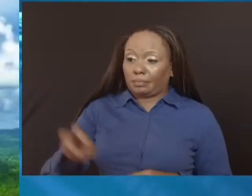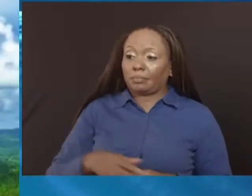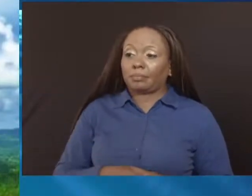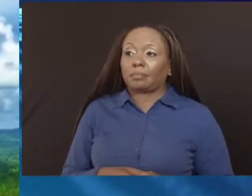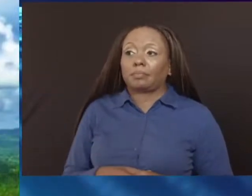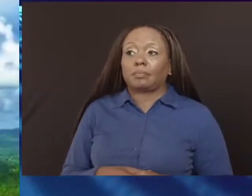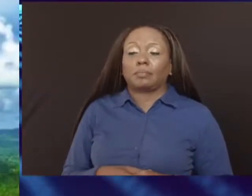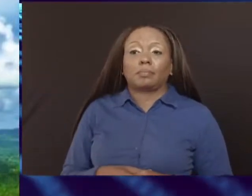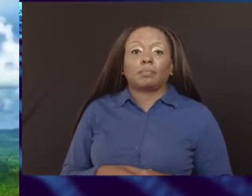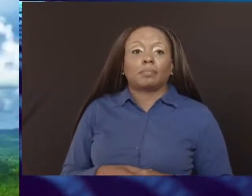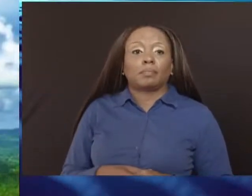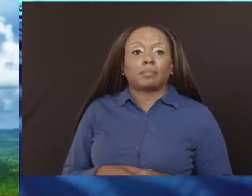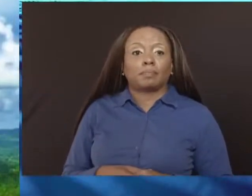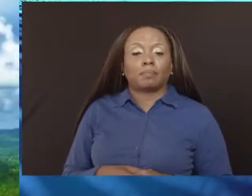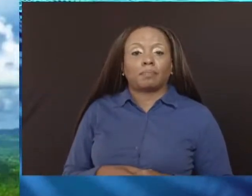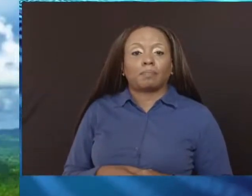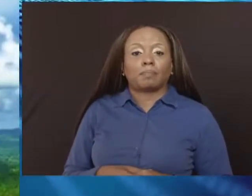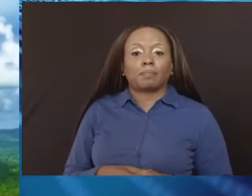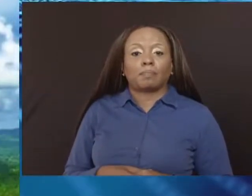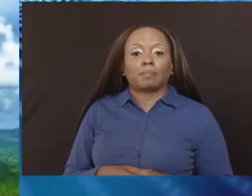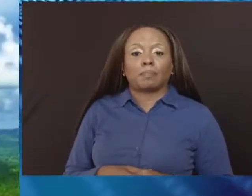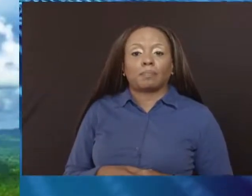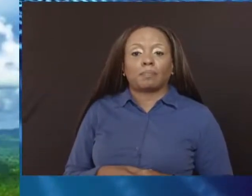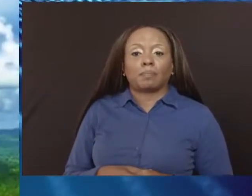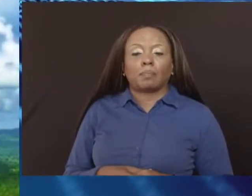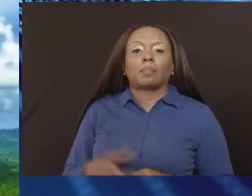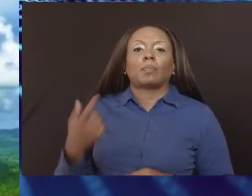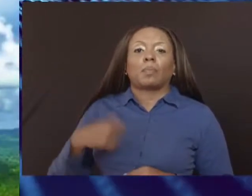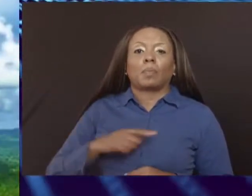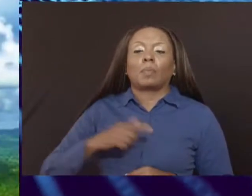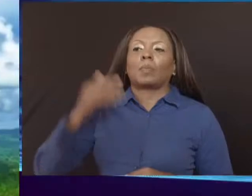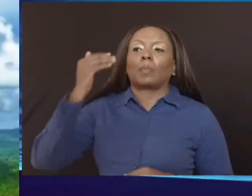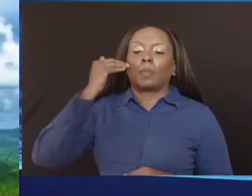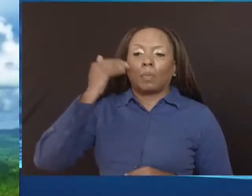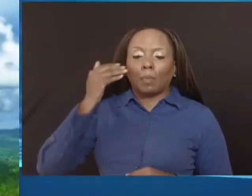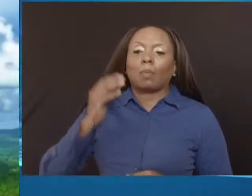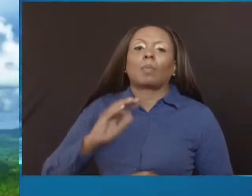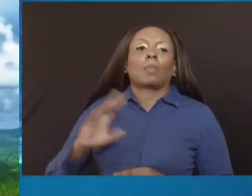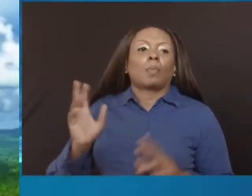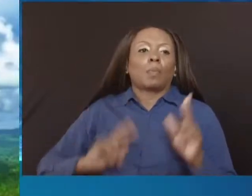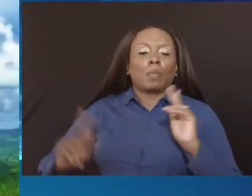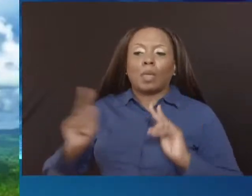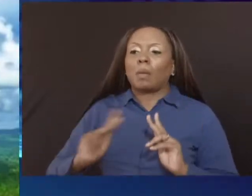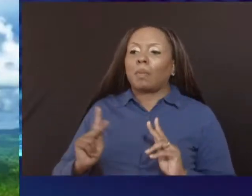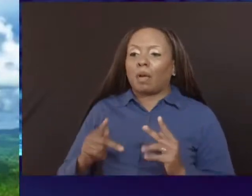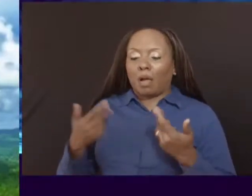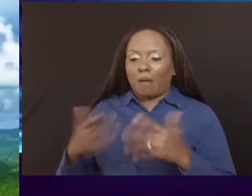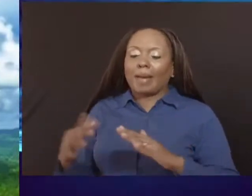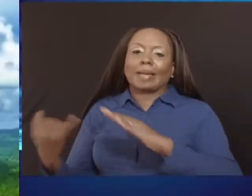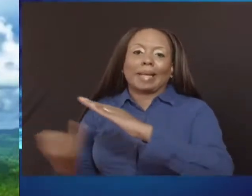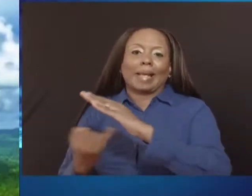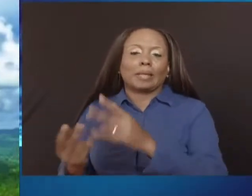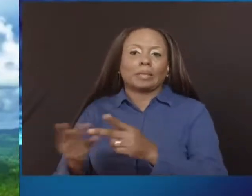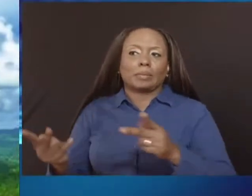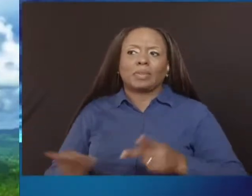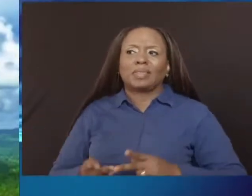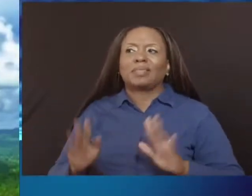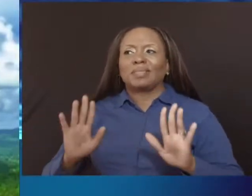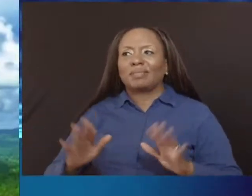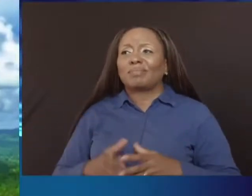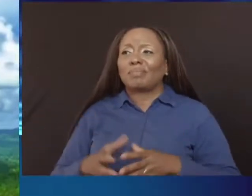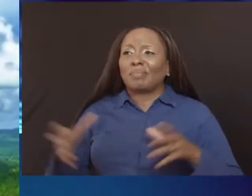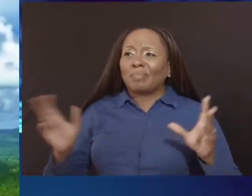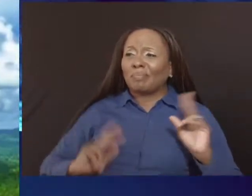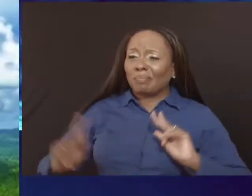were, at the point of first contact, we understood that they were already within an isolation facility. So we have